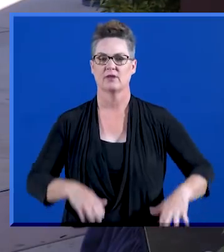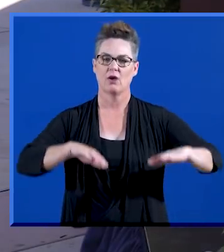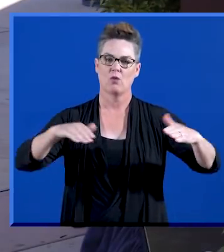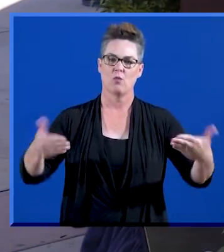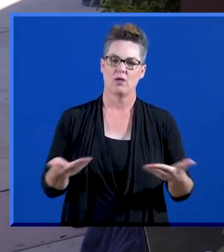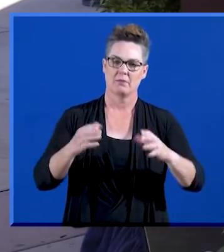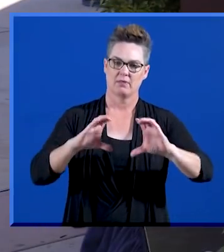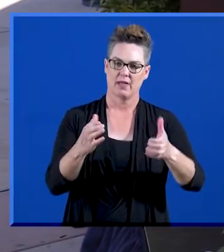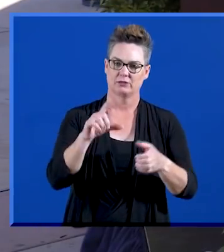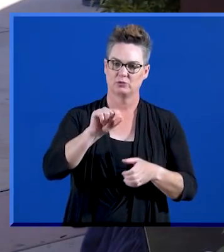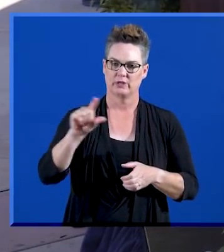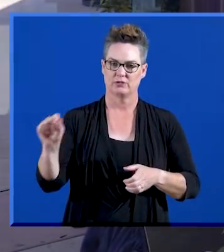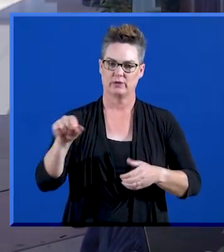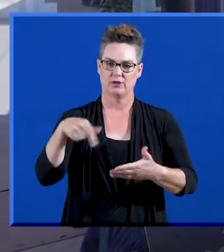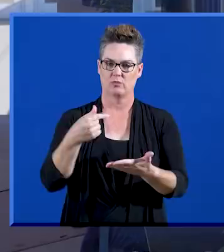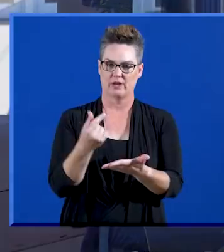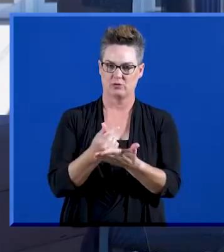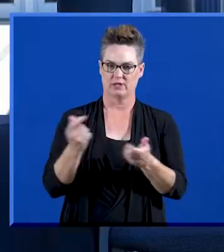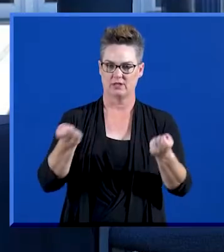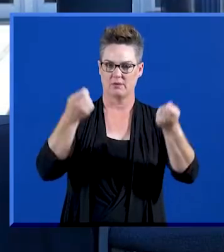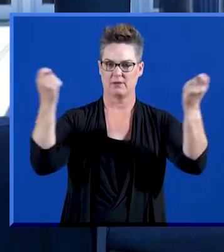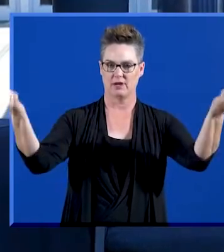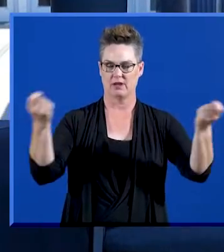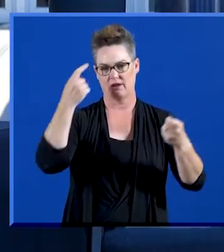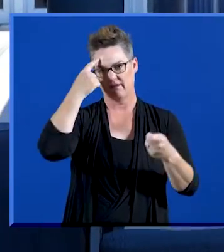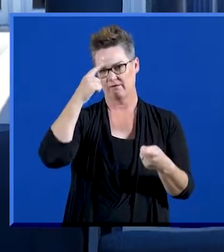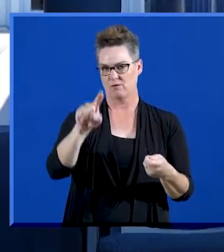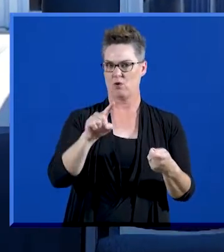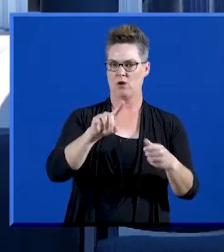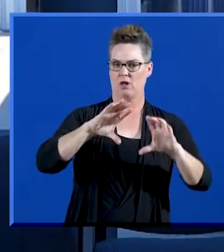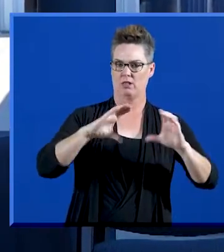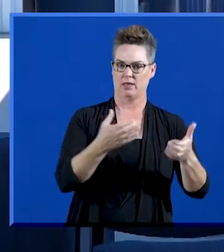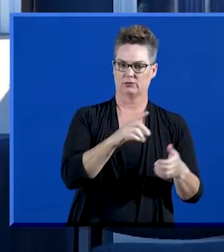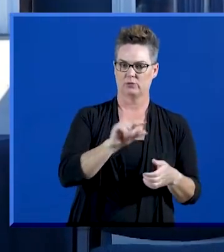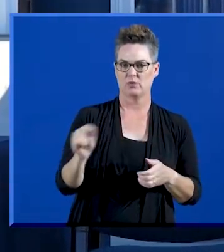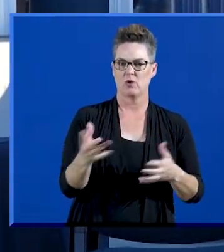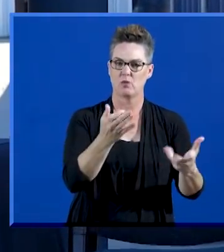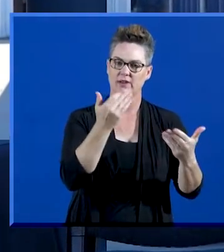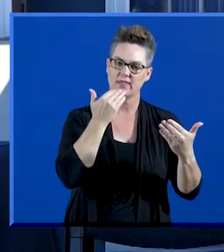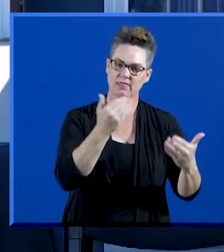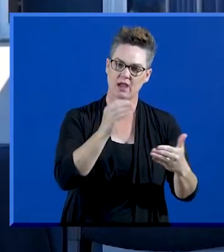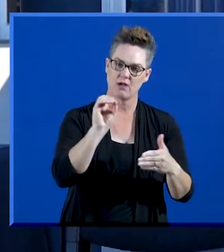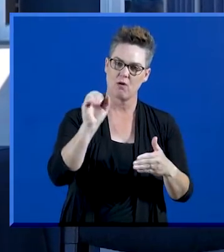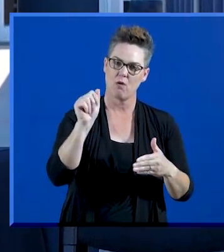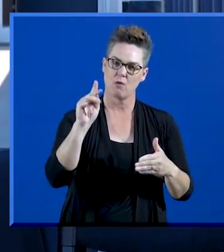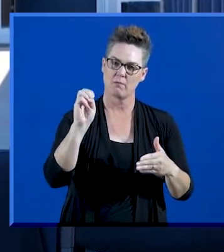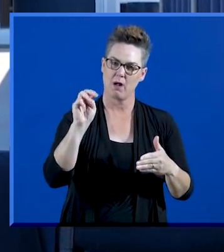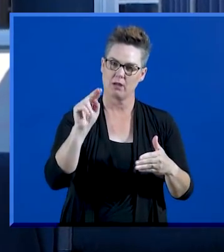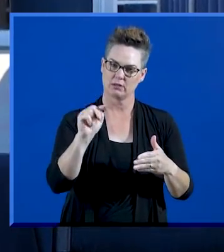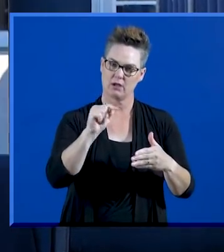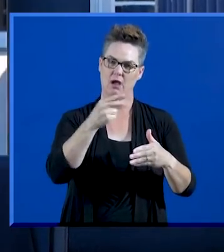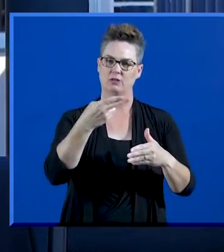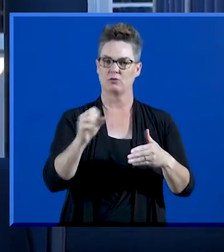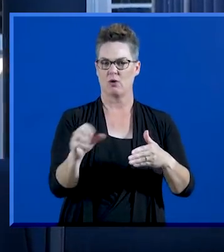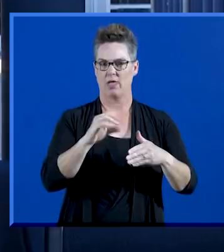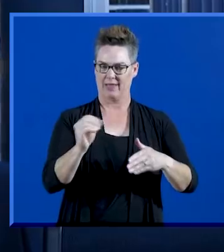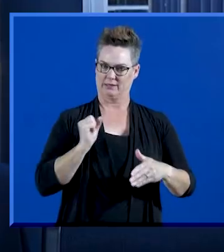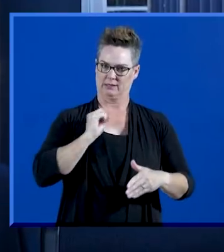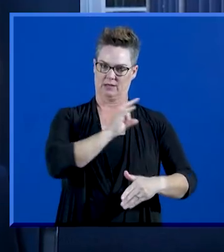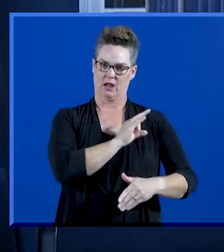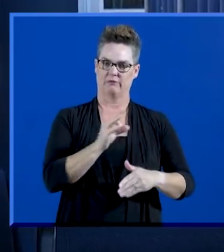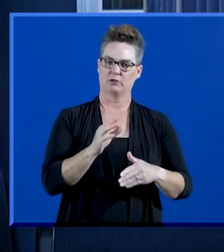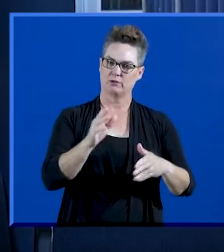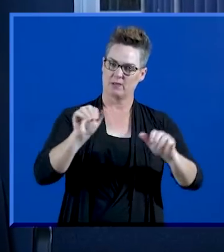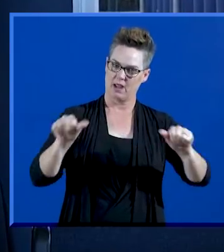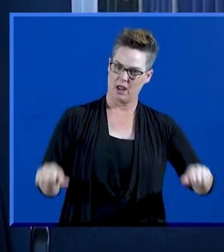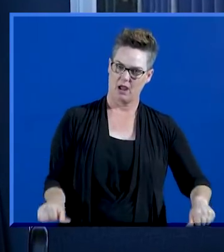Welcome to the Class of 2020 graduation ceremony. On behalf of the Class of 2020, we would like to thank the Oakmont High School administration and staff